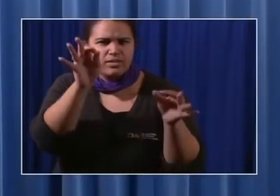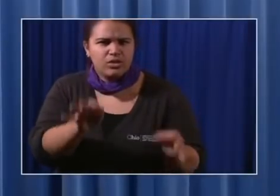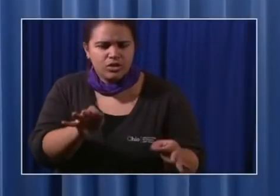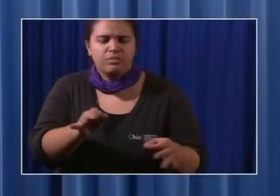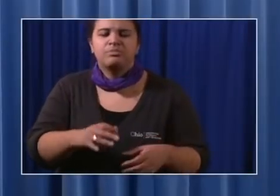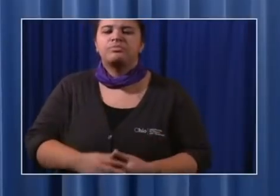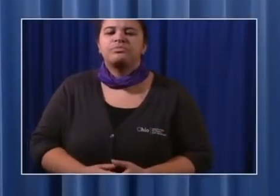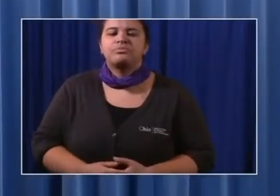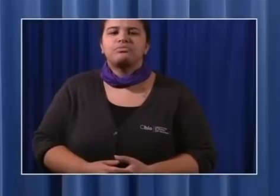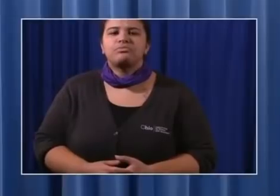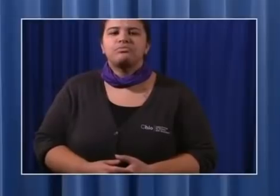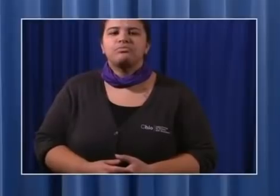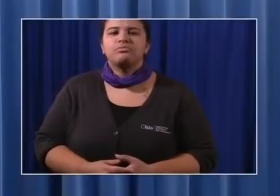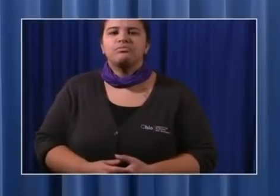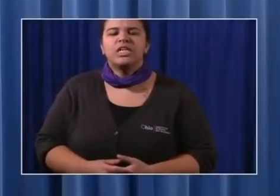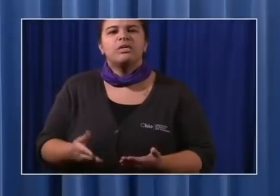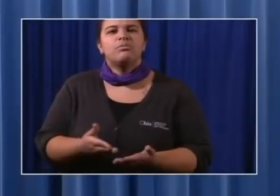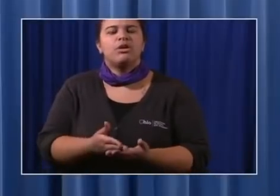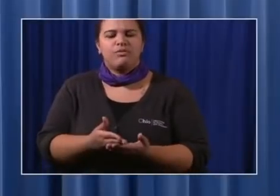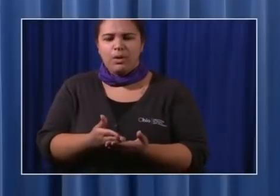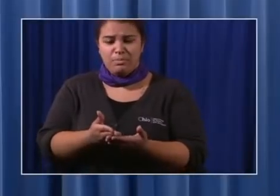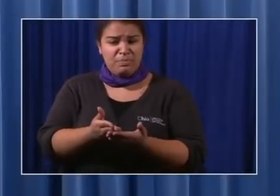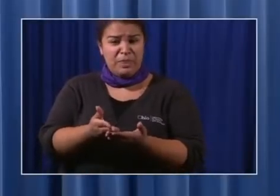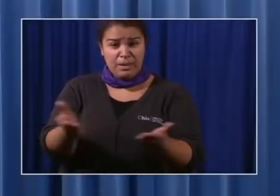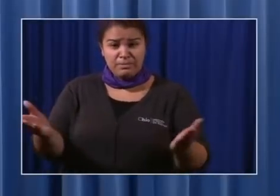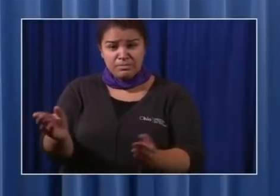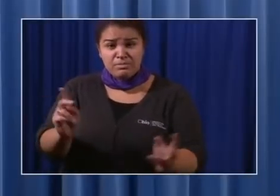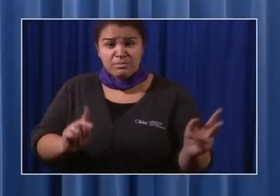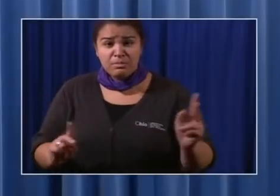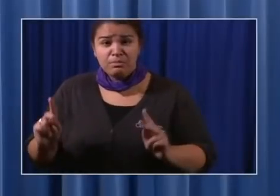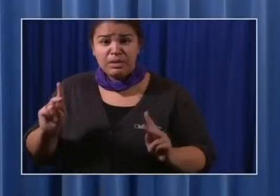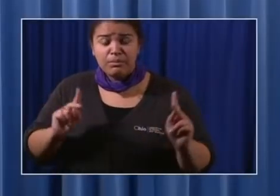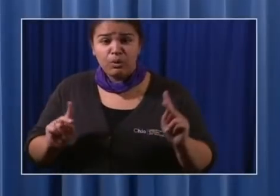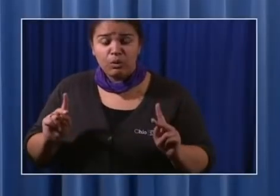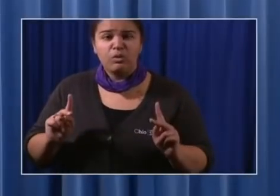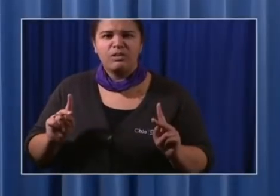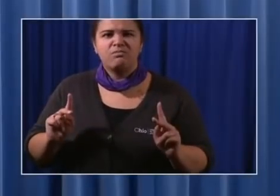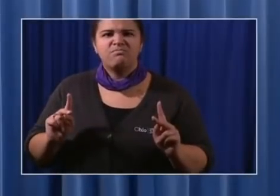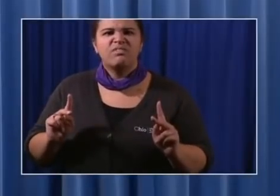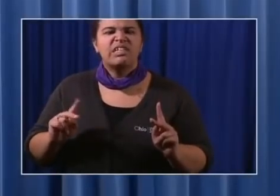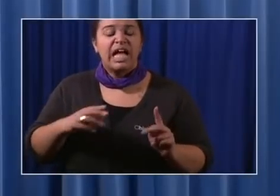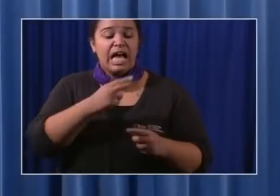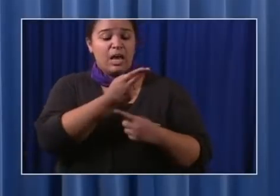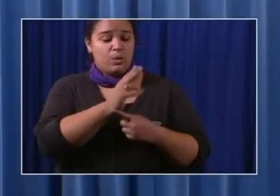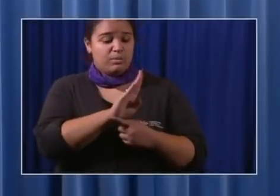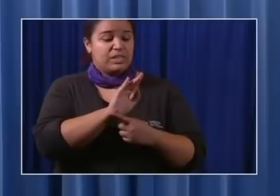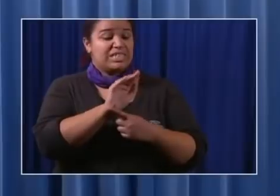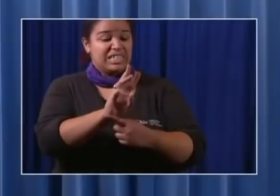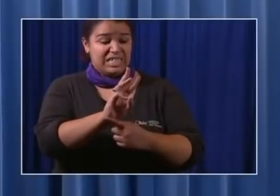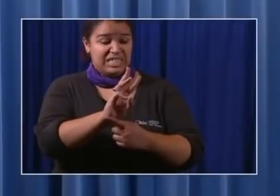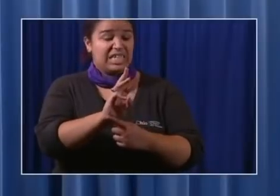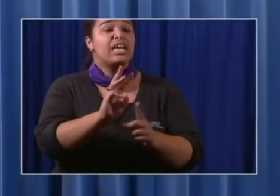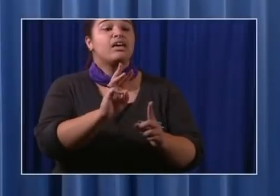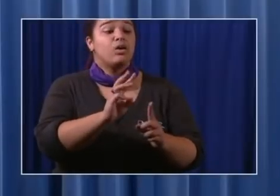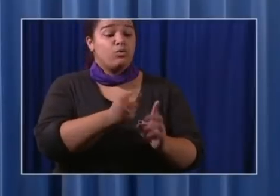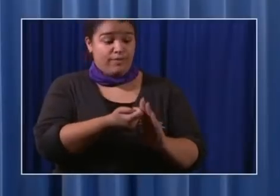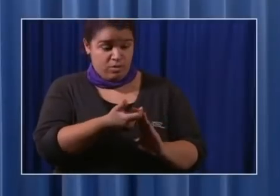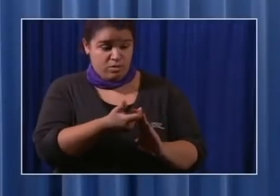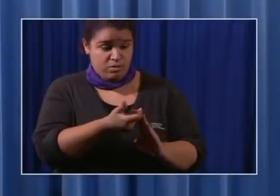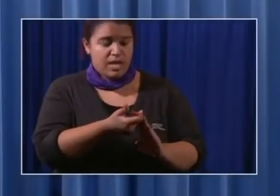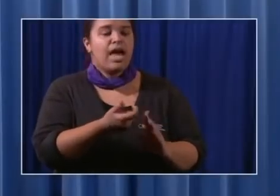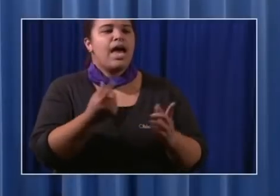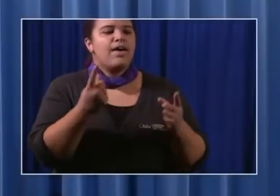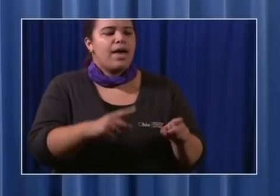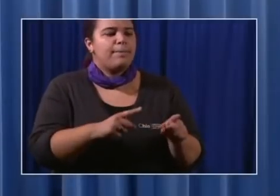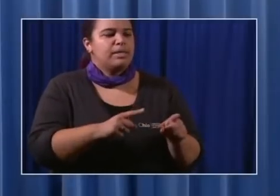there be, if the bill happened to fail in the future, will there be higher fees, or in the meantime, what does it